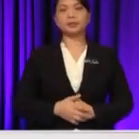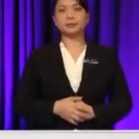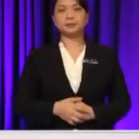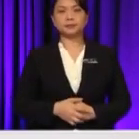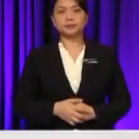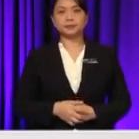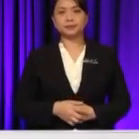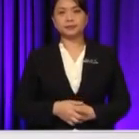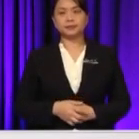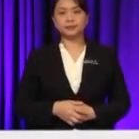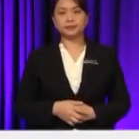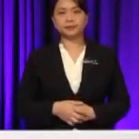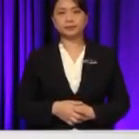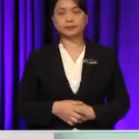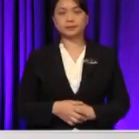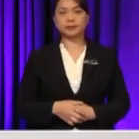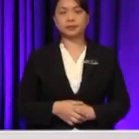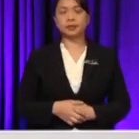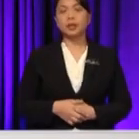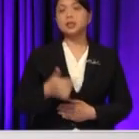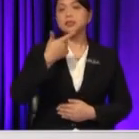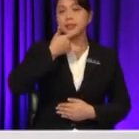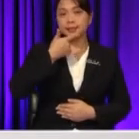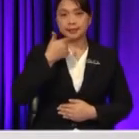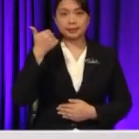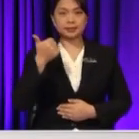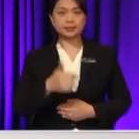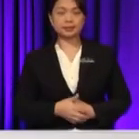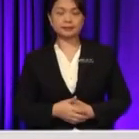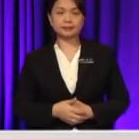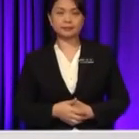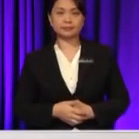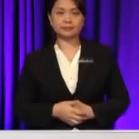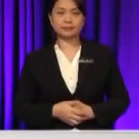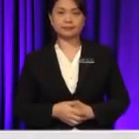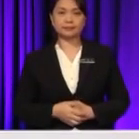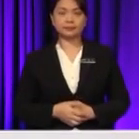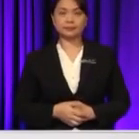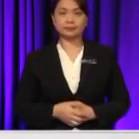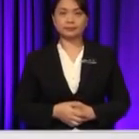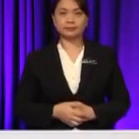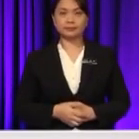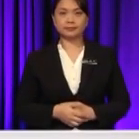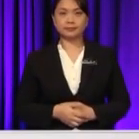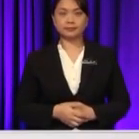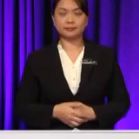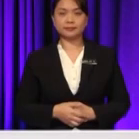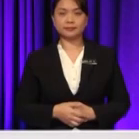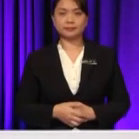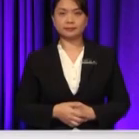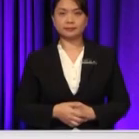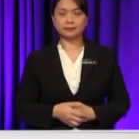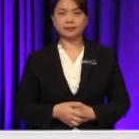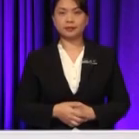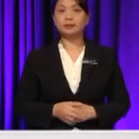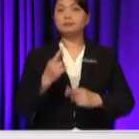Number three. Number three. Okay, so number three is delicious. Okay, so the word that you get is delicious, or the adjective is delicious. Mm-hmm. Are you